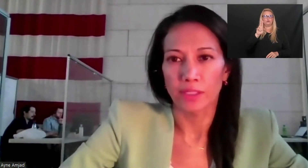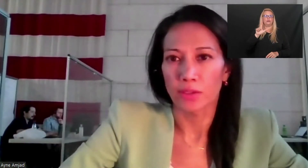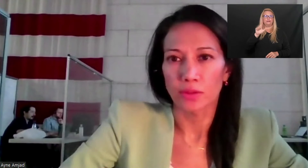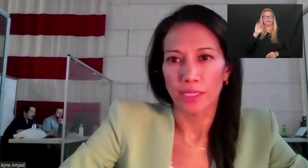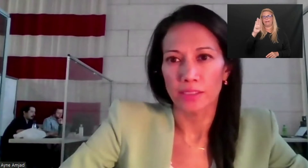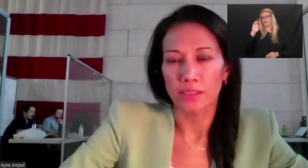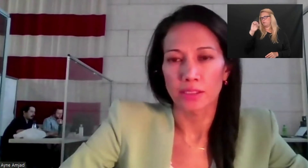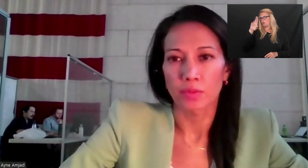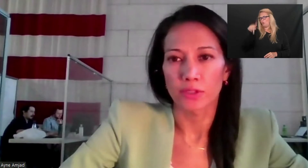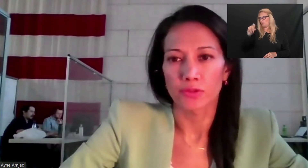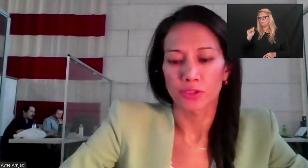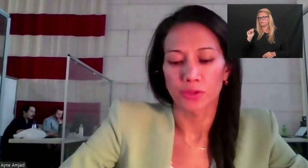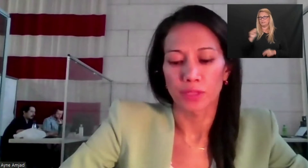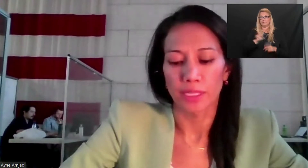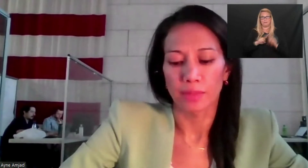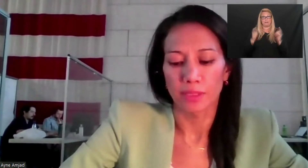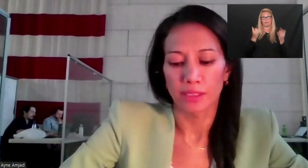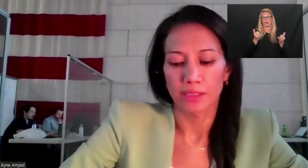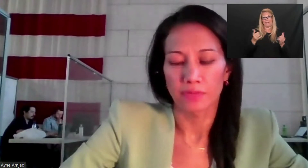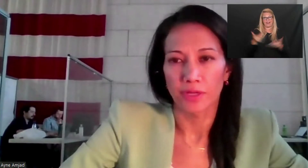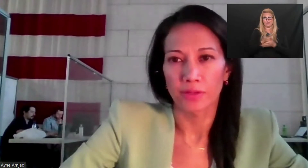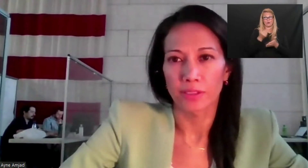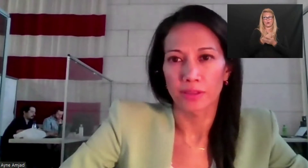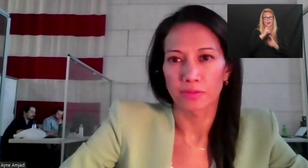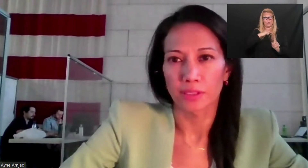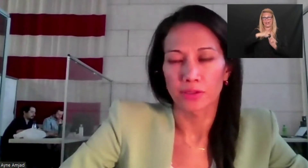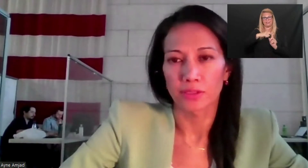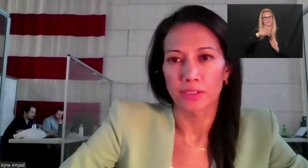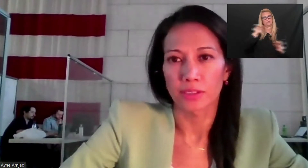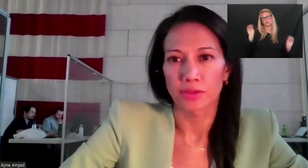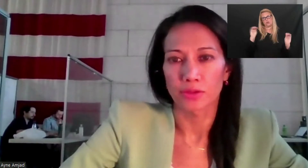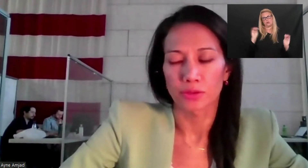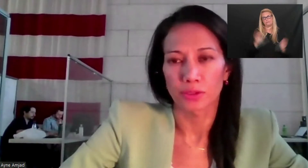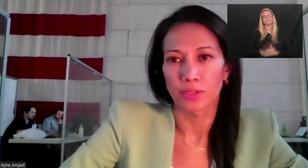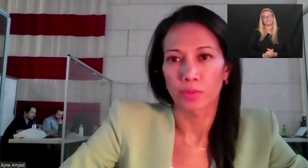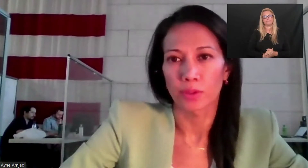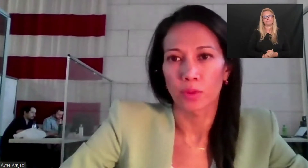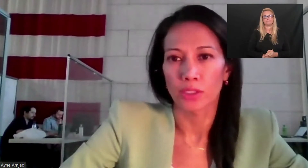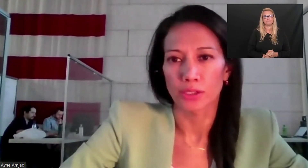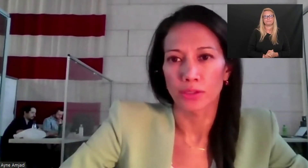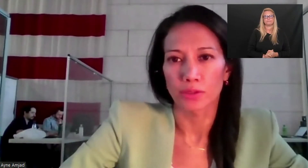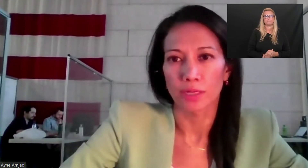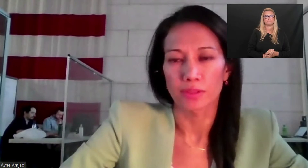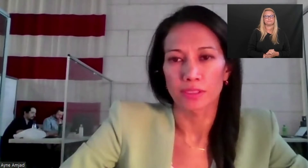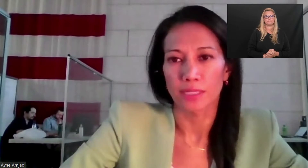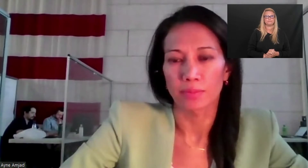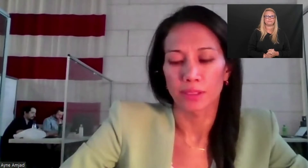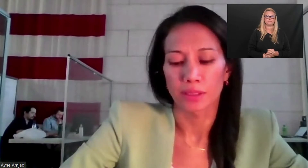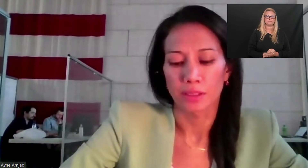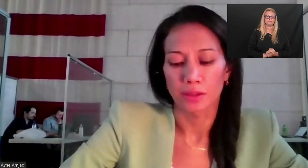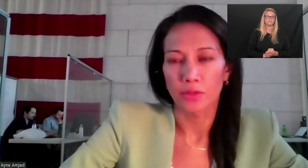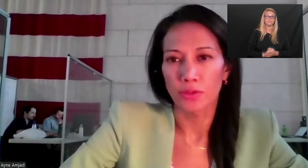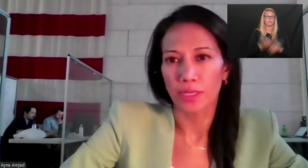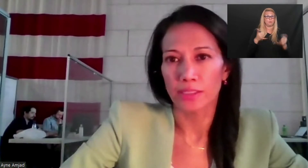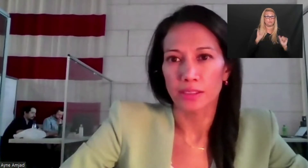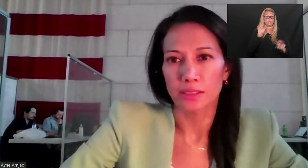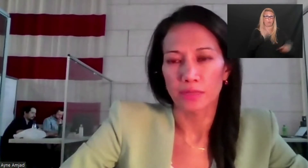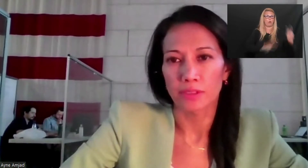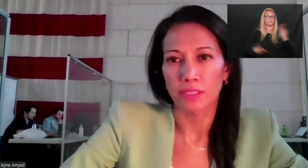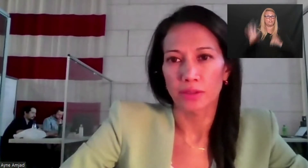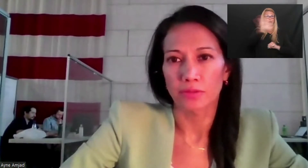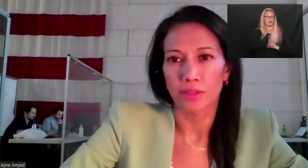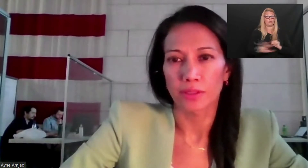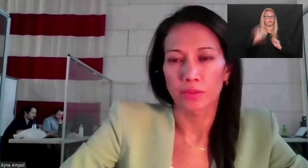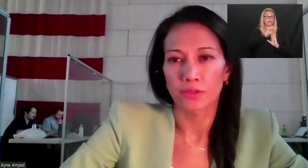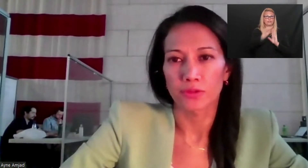don't have any new cases in West Virginia right now, but it is a variant of interest and, that we're watching throughout the state, but no new cases of